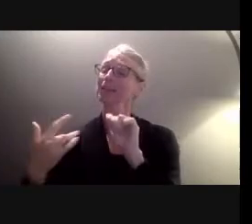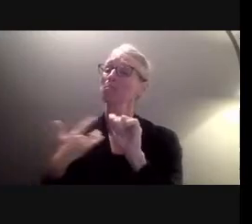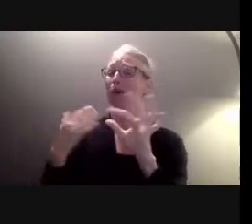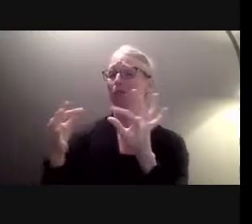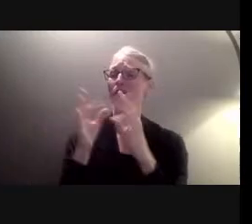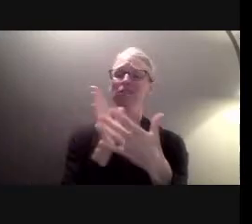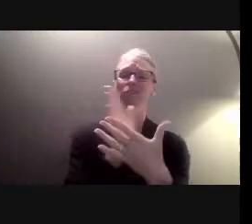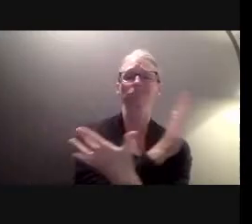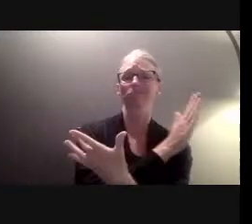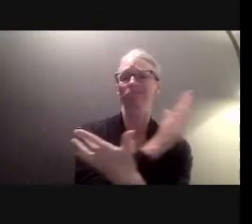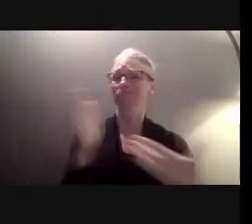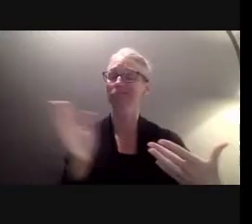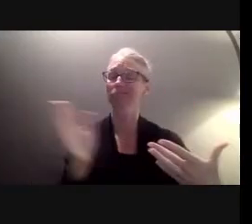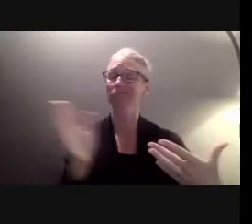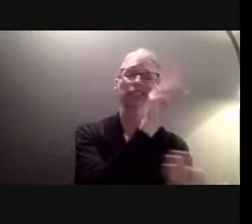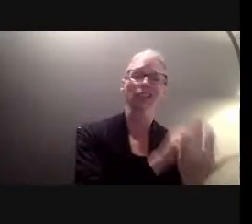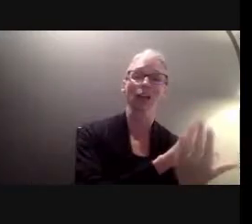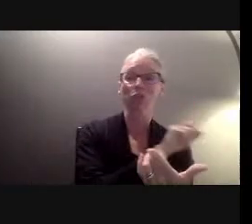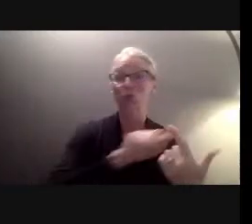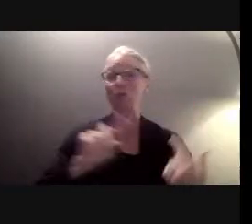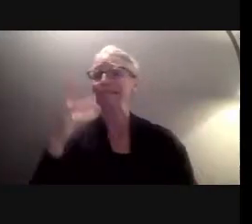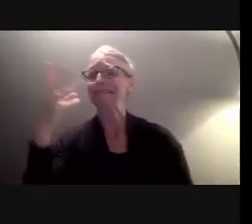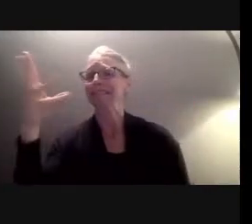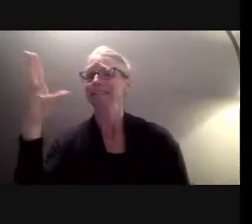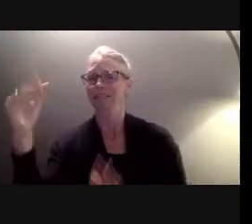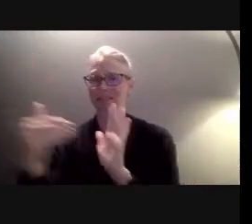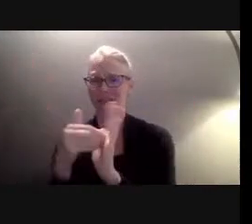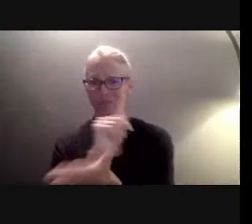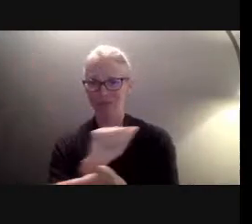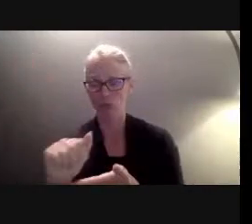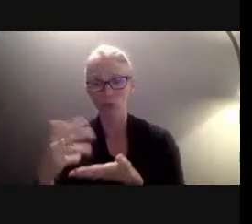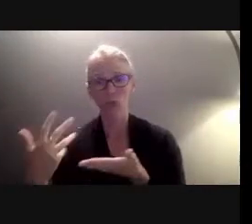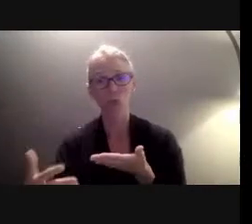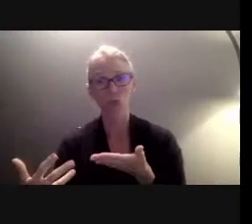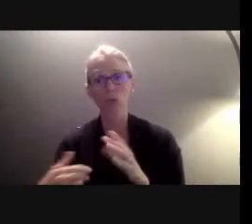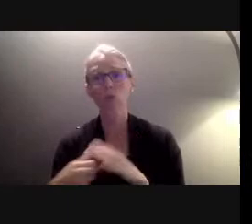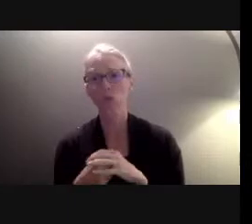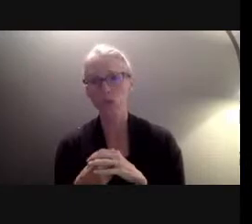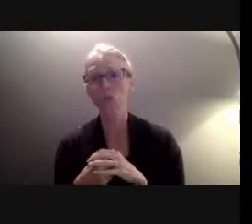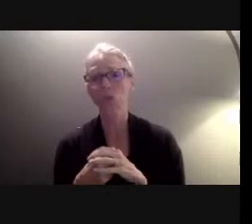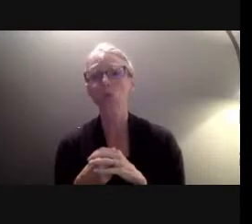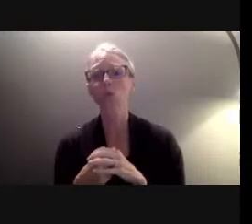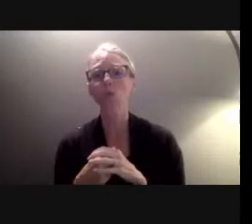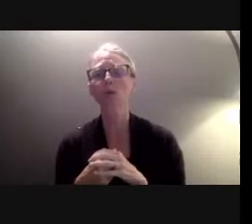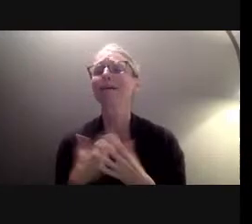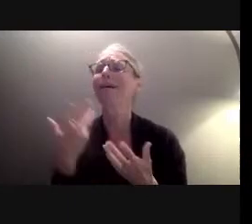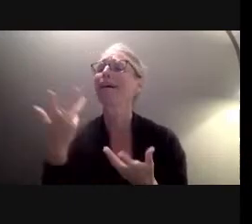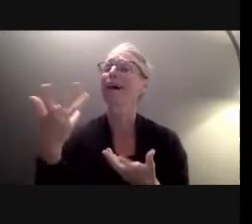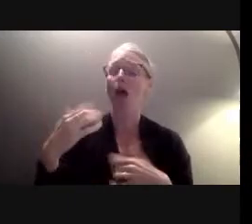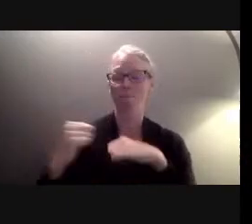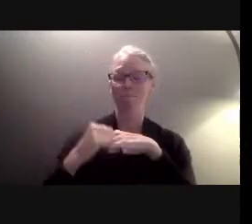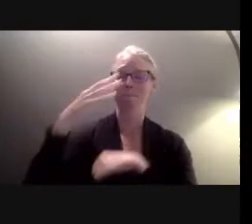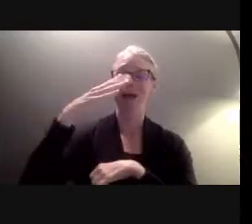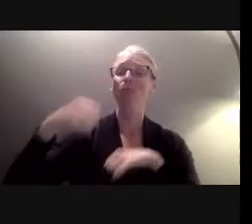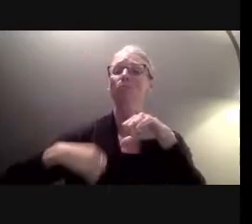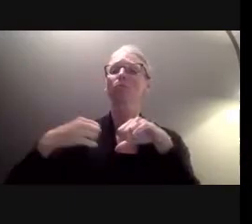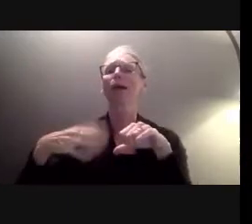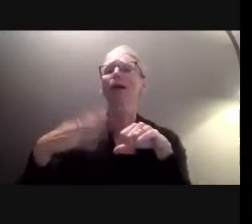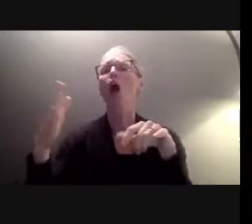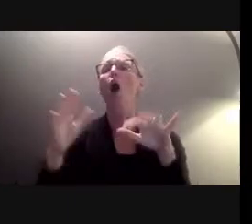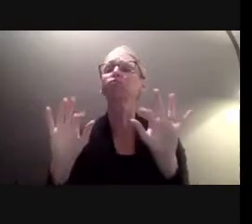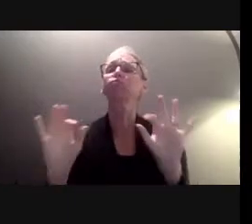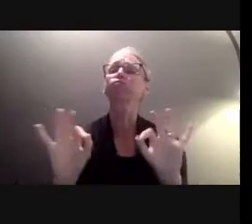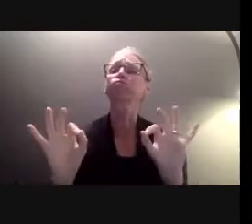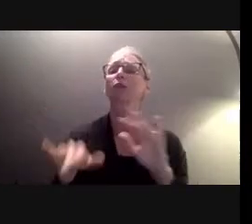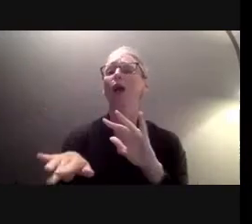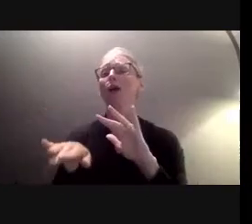from $6,000 to $16,000. And this isn't just your starter bike that you can get from